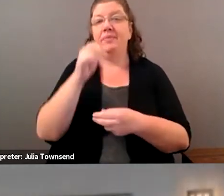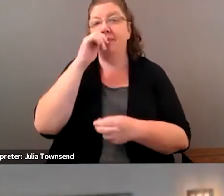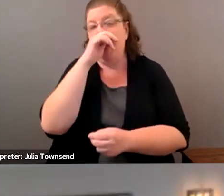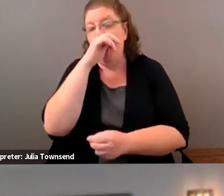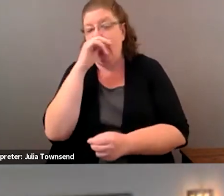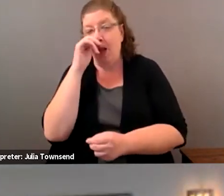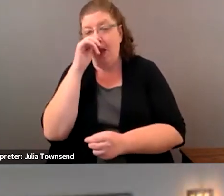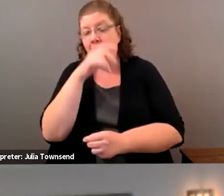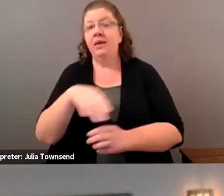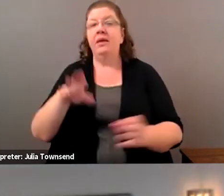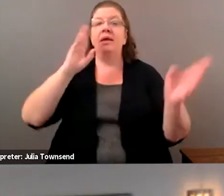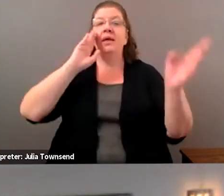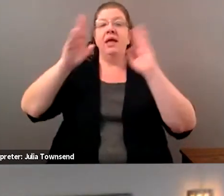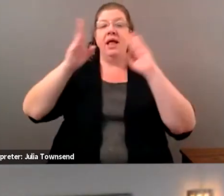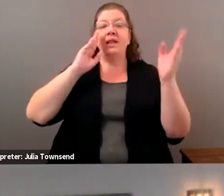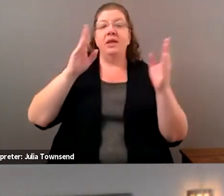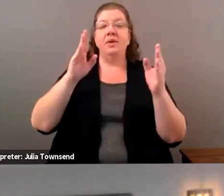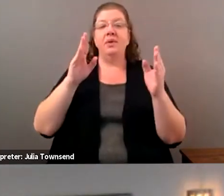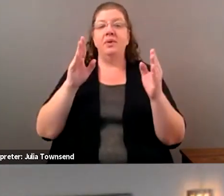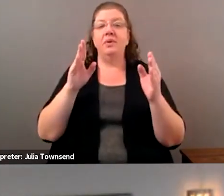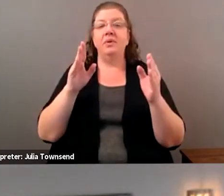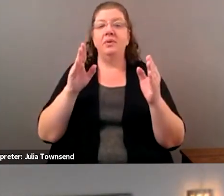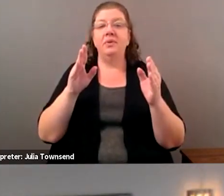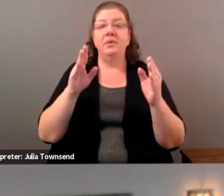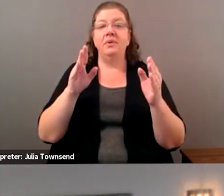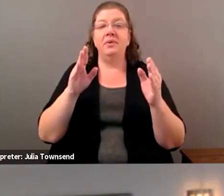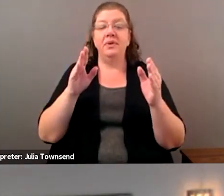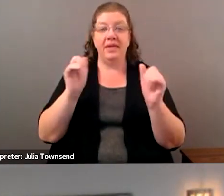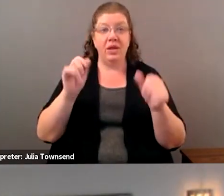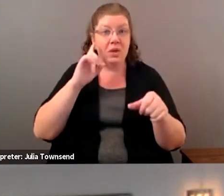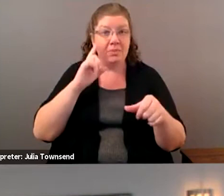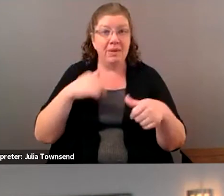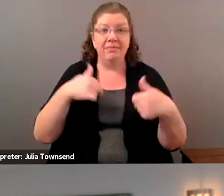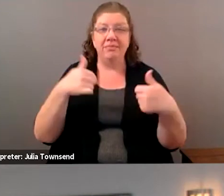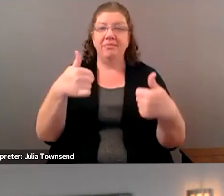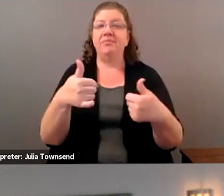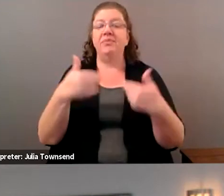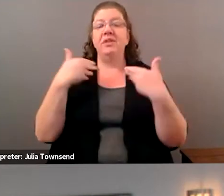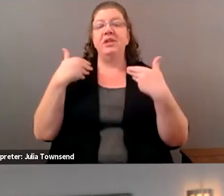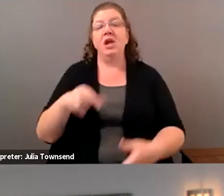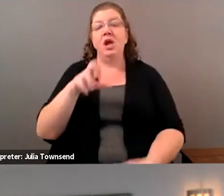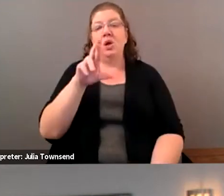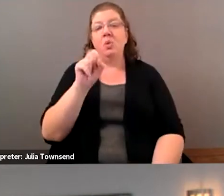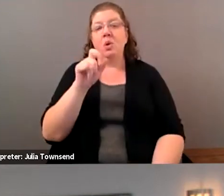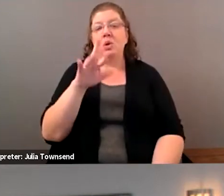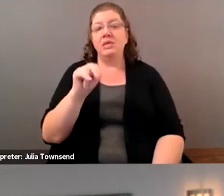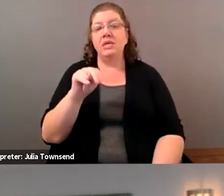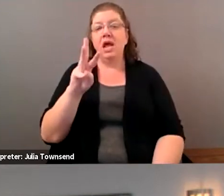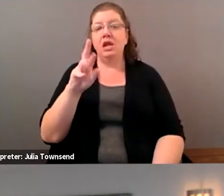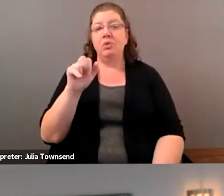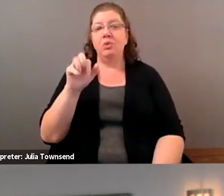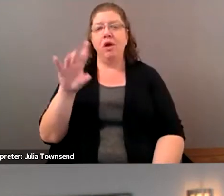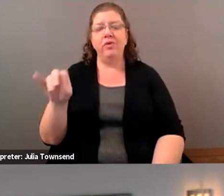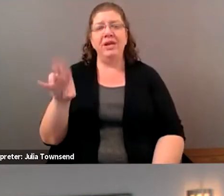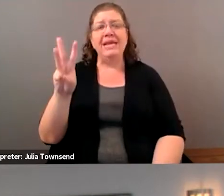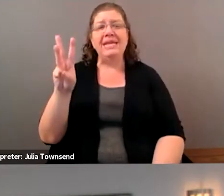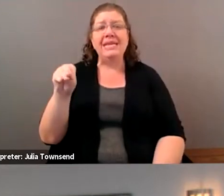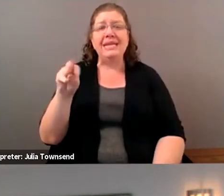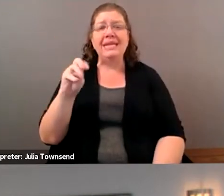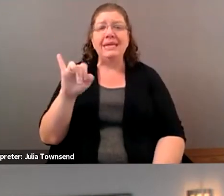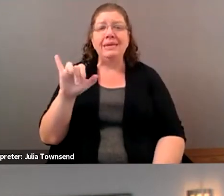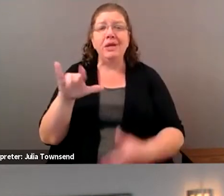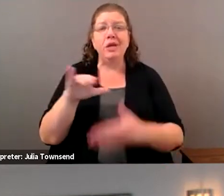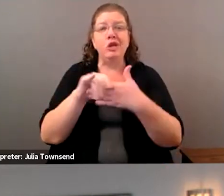Hi, sound check, please. Yes, go ahead. Thank you. Roseanne Crawford. $16 million were set aside